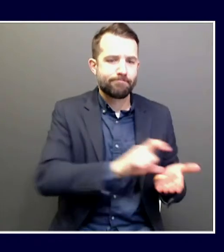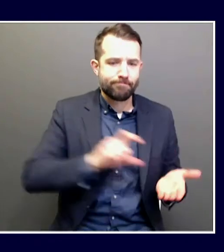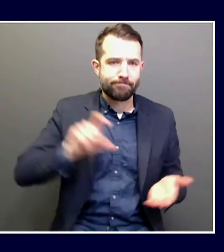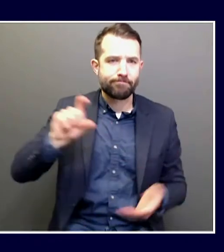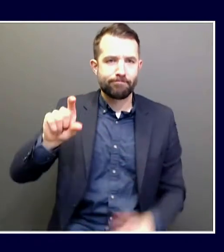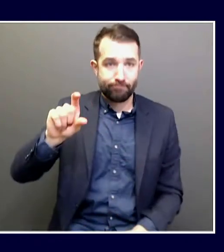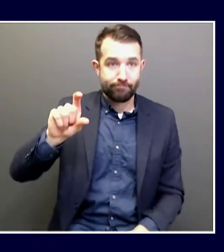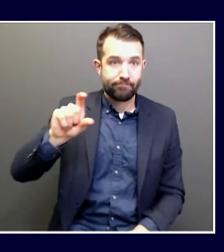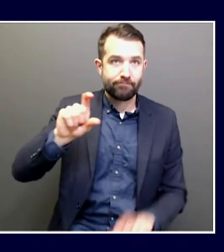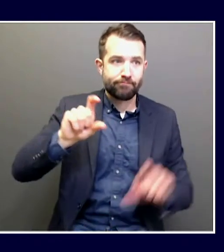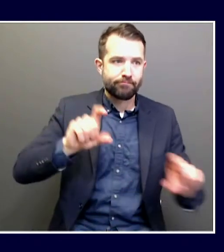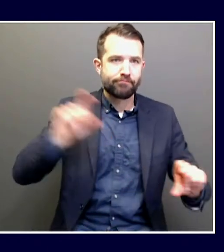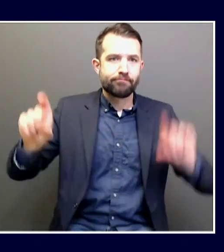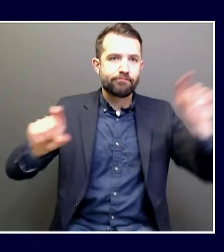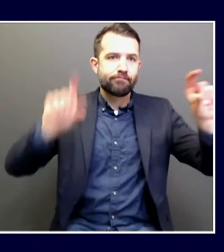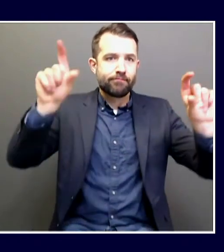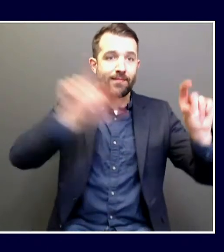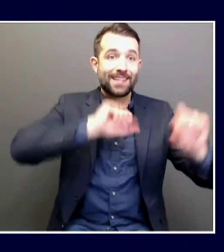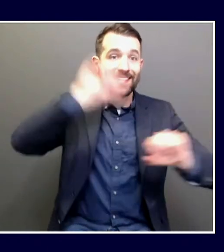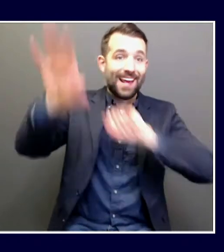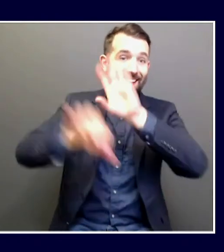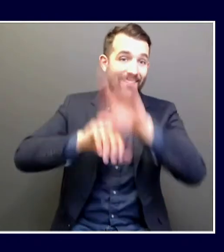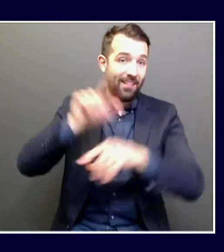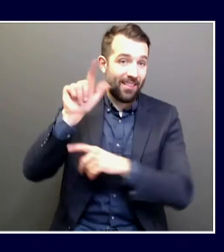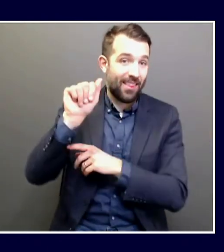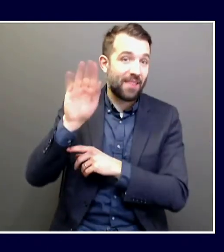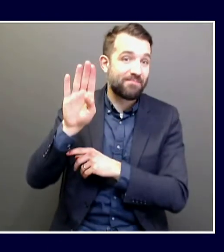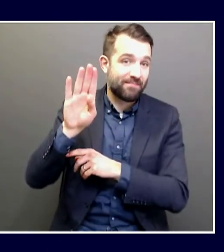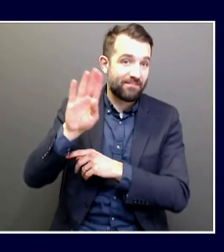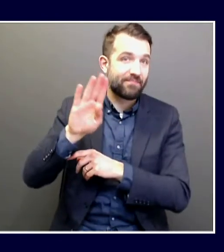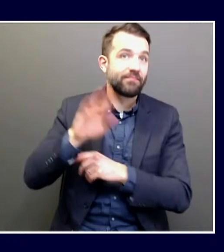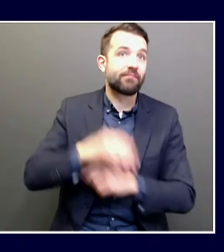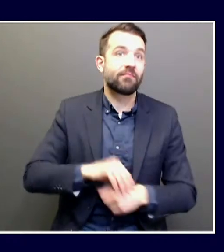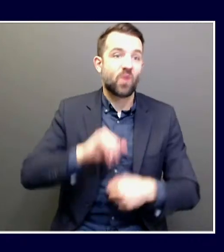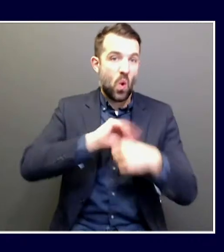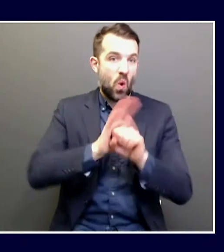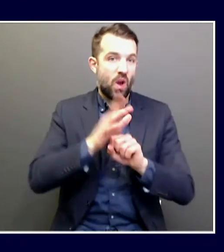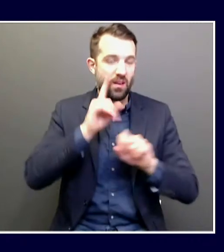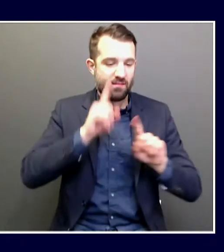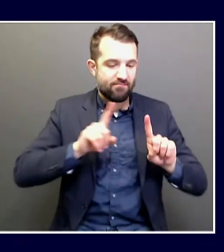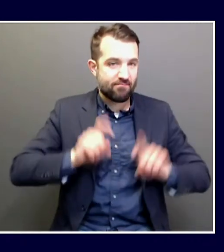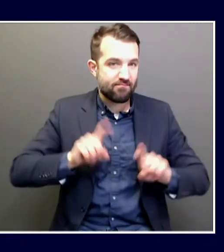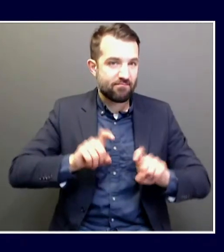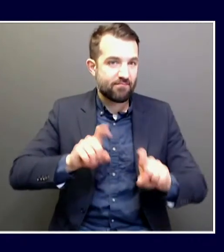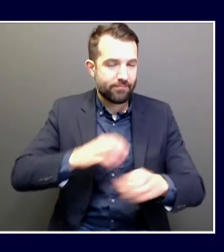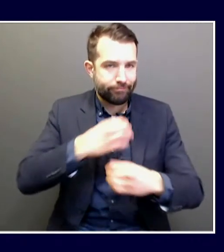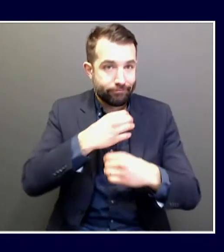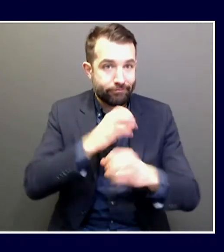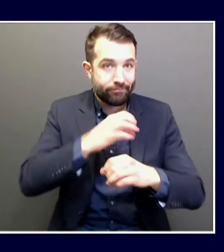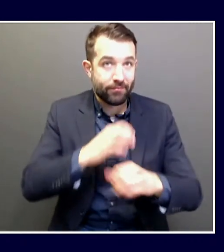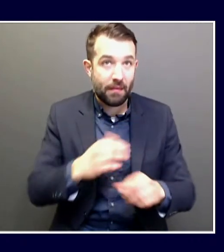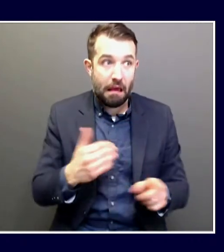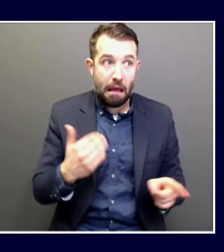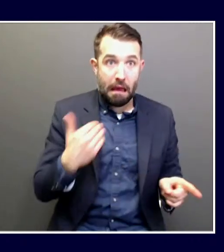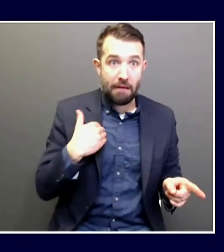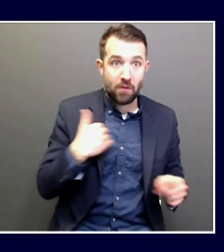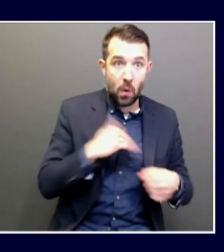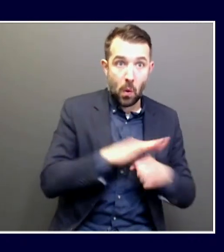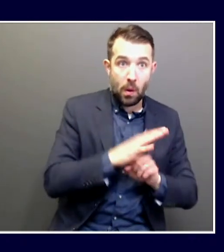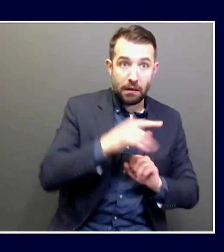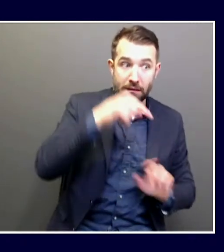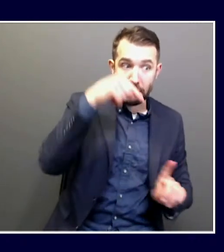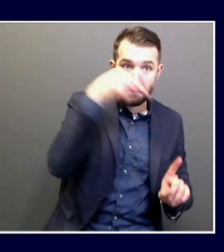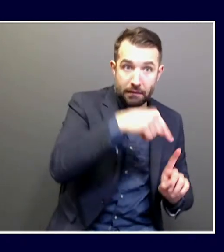That allows us to see if there's COVID in the water, and if so, how much COVID there is. Doing this